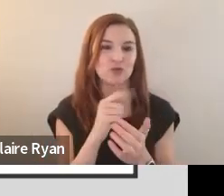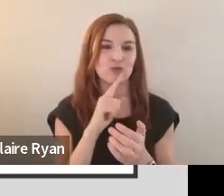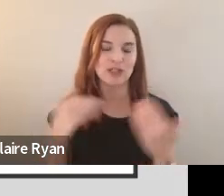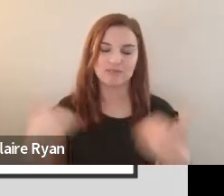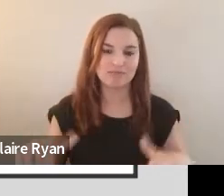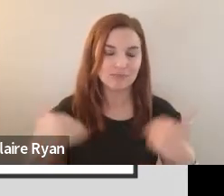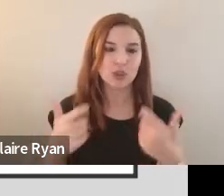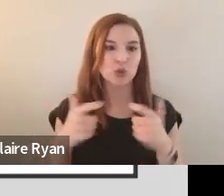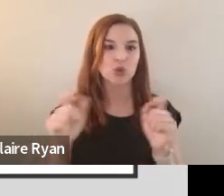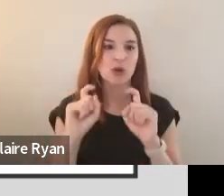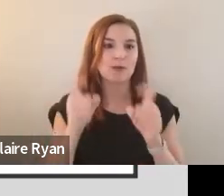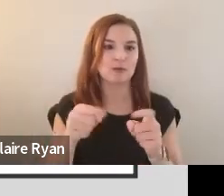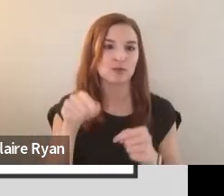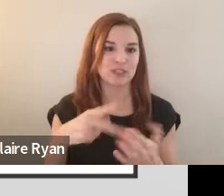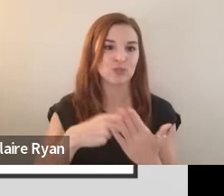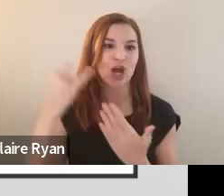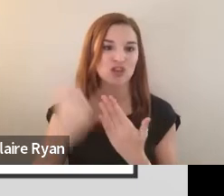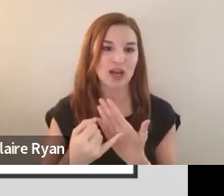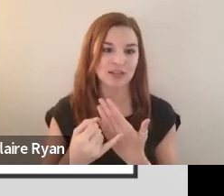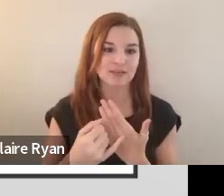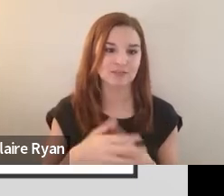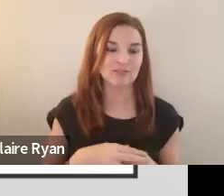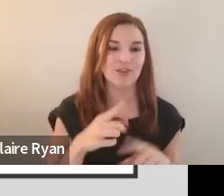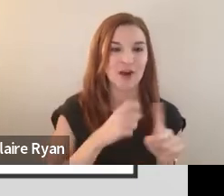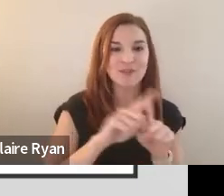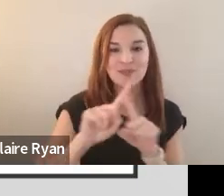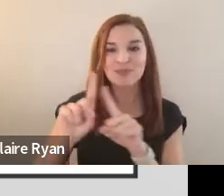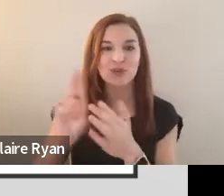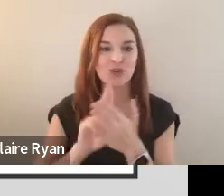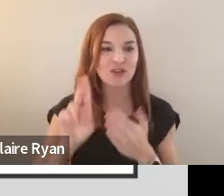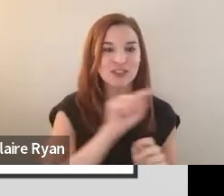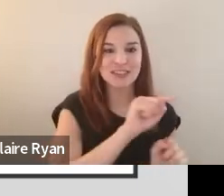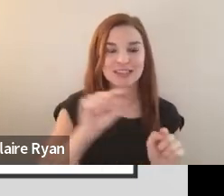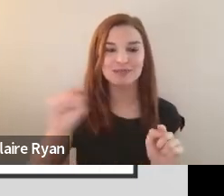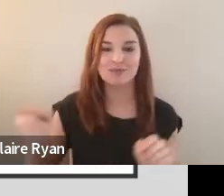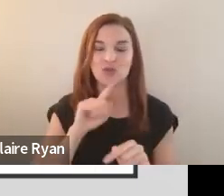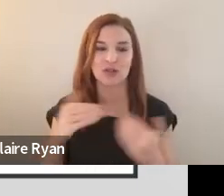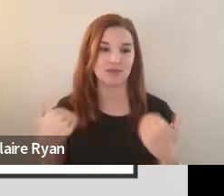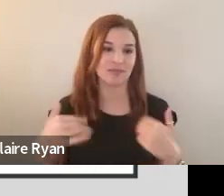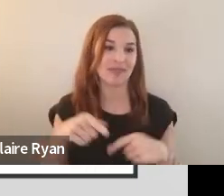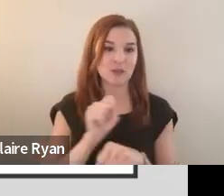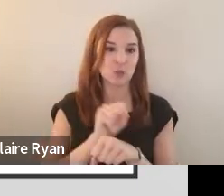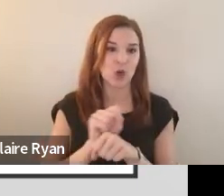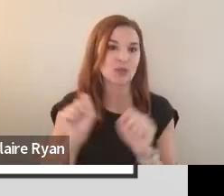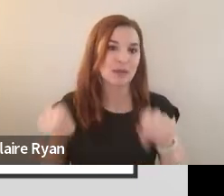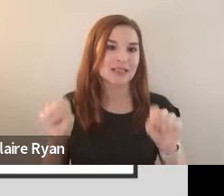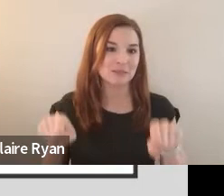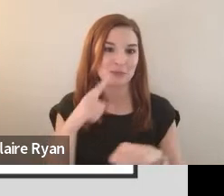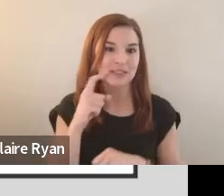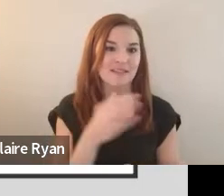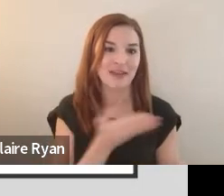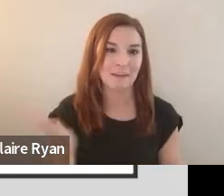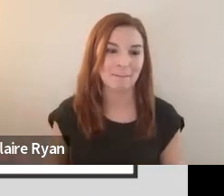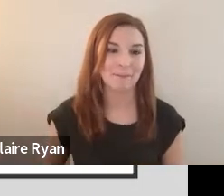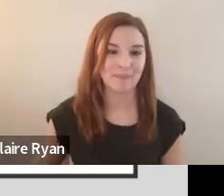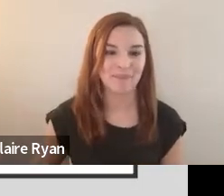And these are our colleagues who were an amazing group who contributed to the project from a variety of different universities that you can